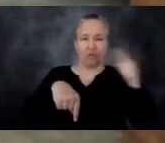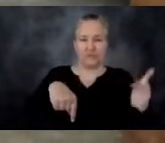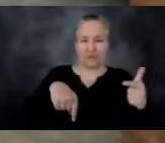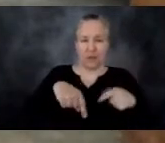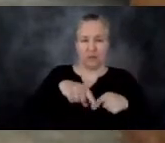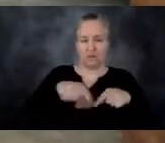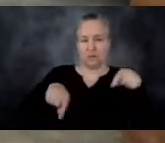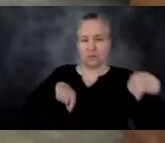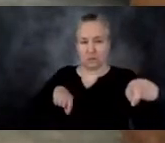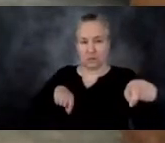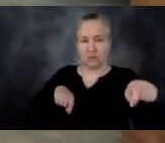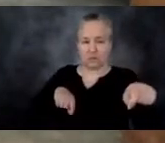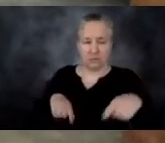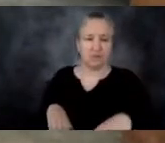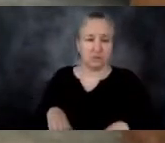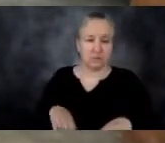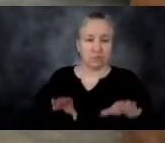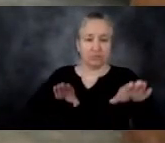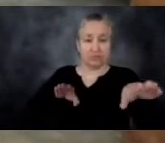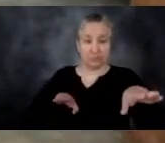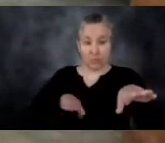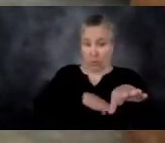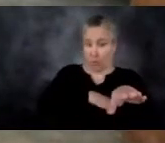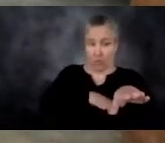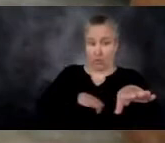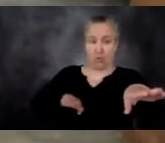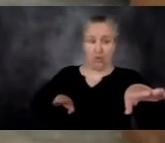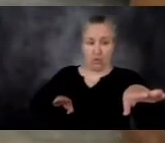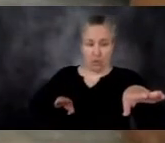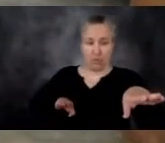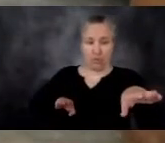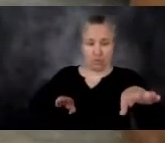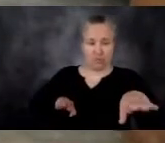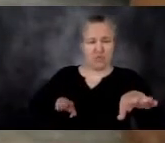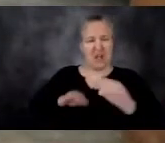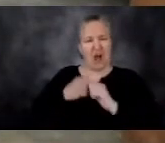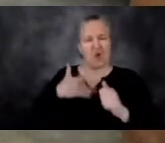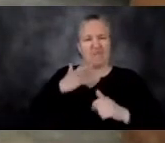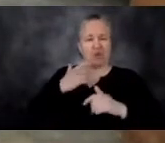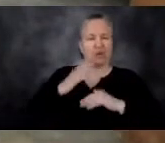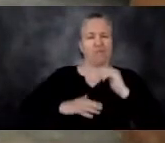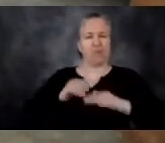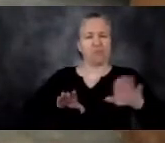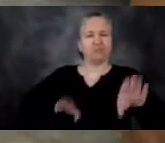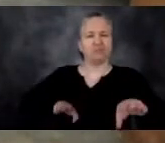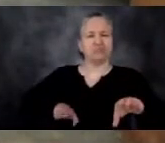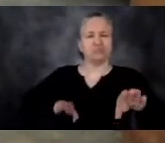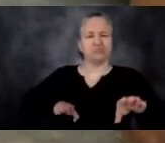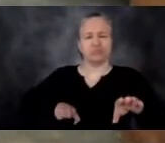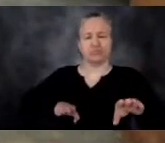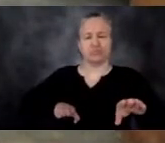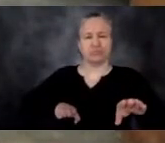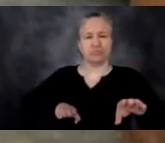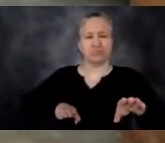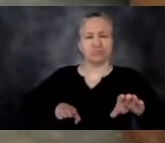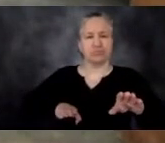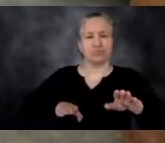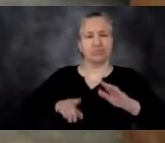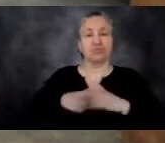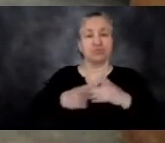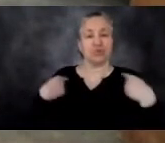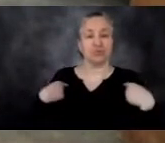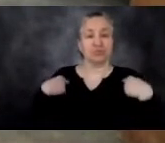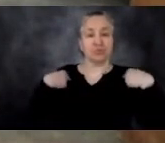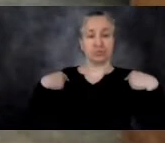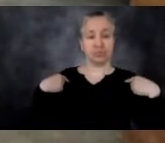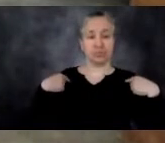okay? Widen out those feet. Only go as wide as you feel comfortable. If you need to, start here. Pull those shoulder